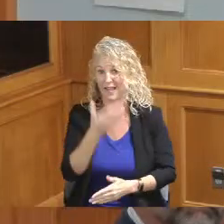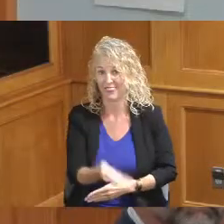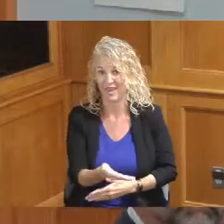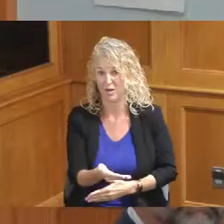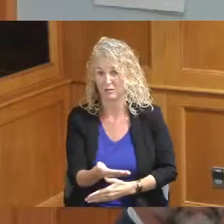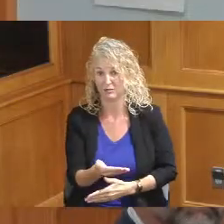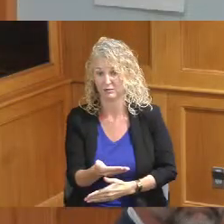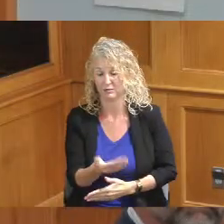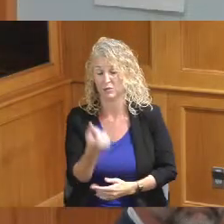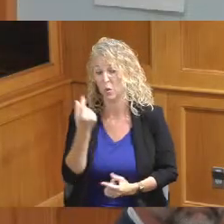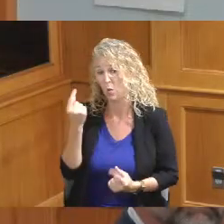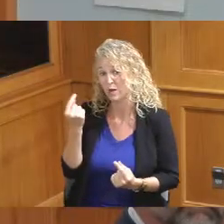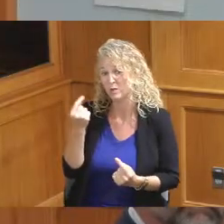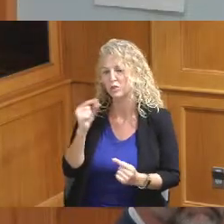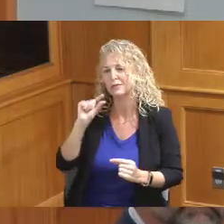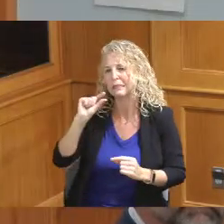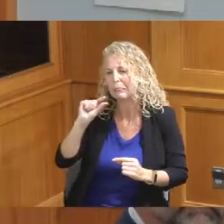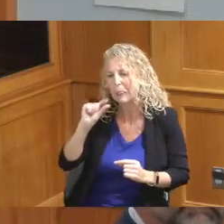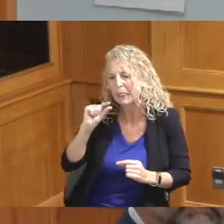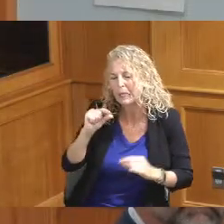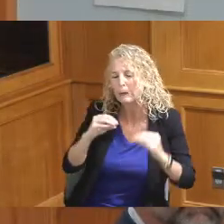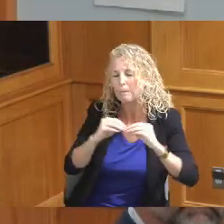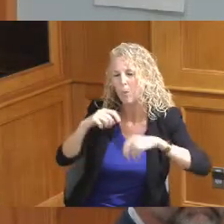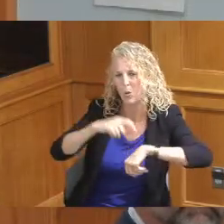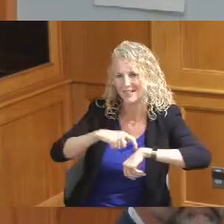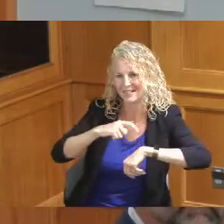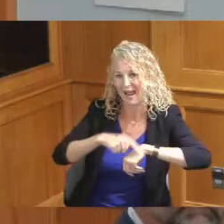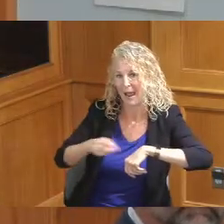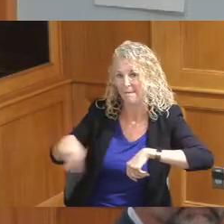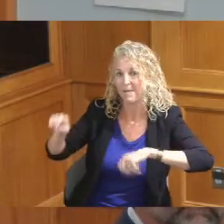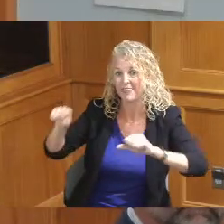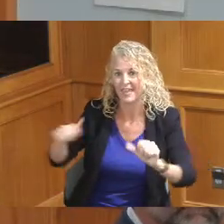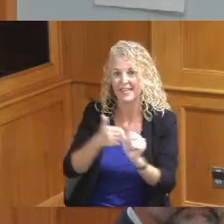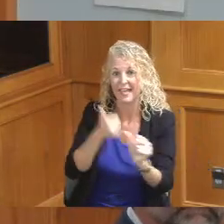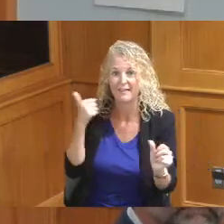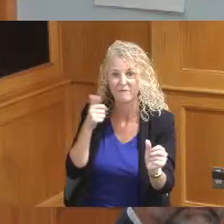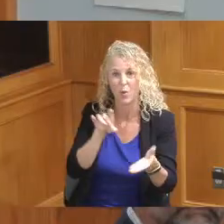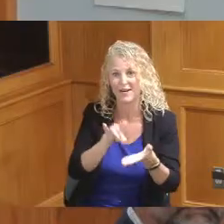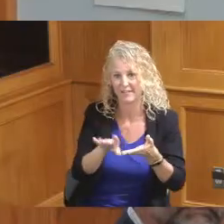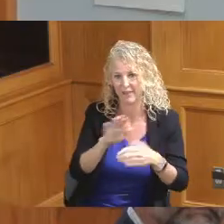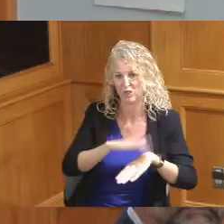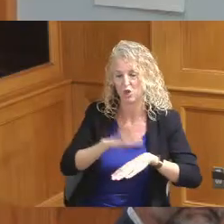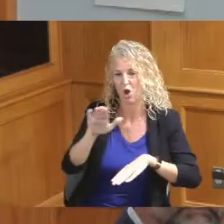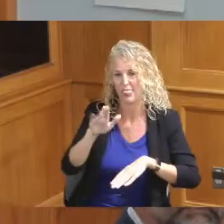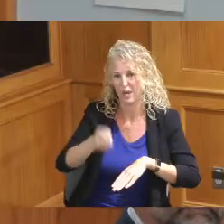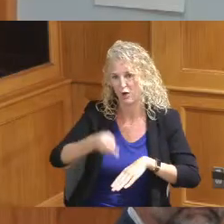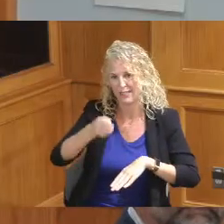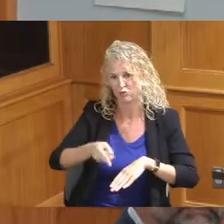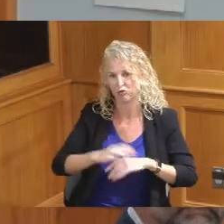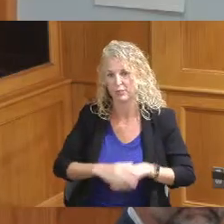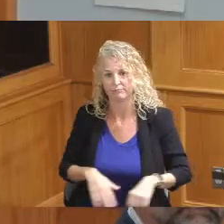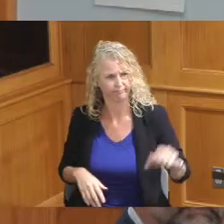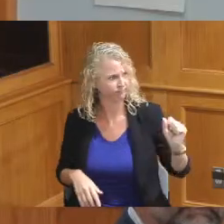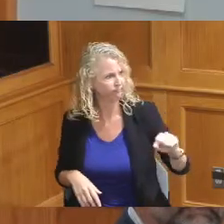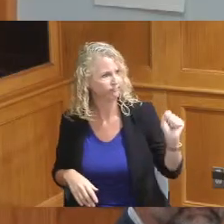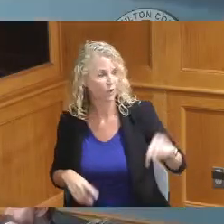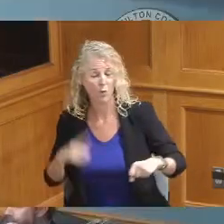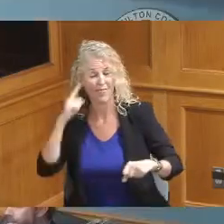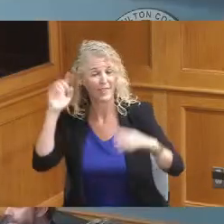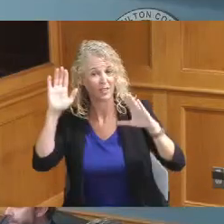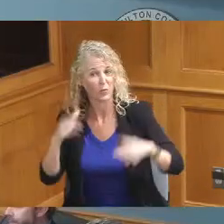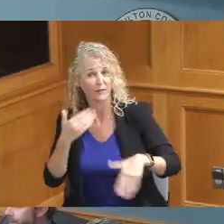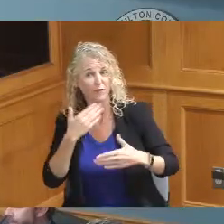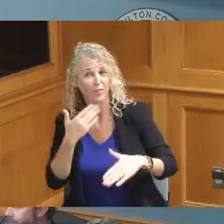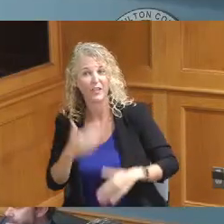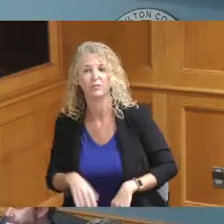people, give them that little bit of extra time. If we give them that time, they can avoid the eviction on their record and they can go about their lives. Yeah, no, that's great. Thank